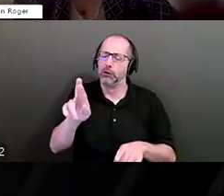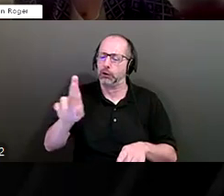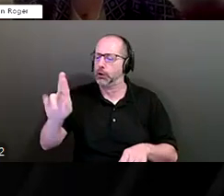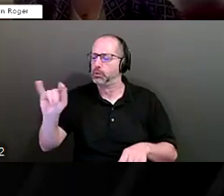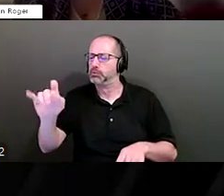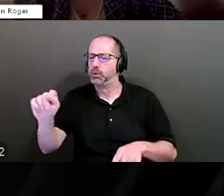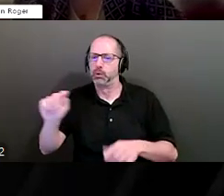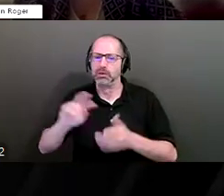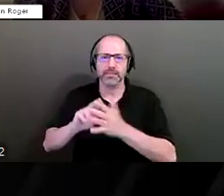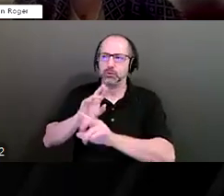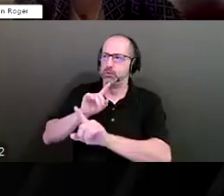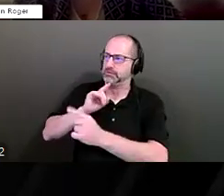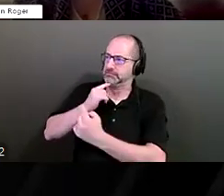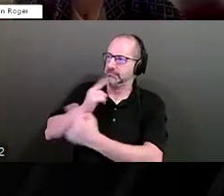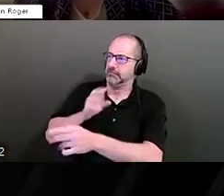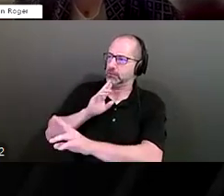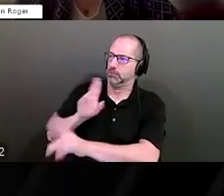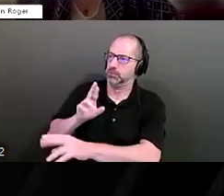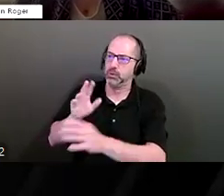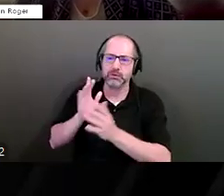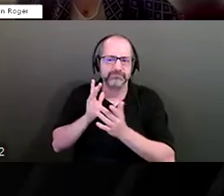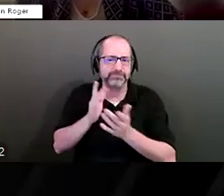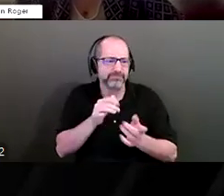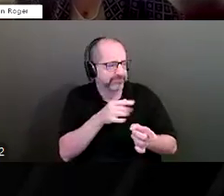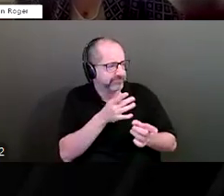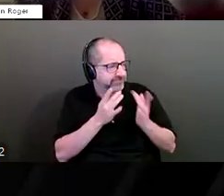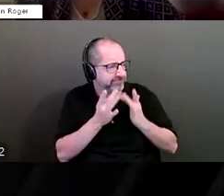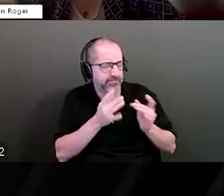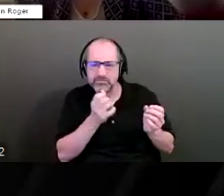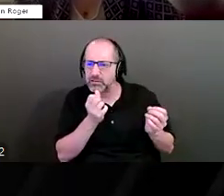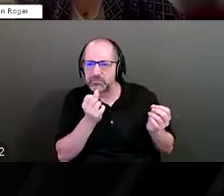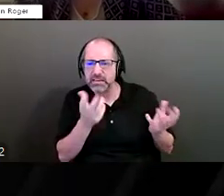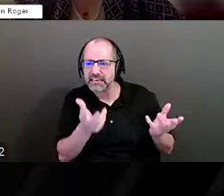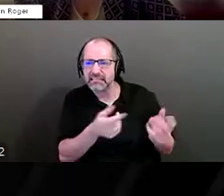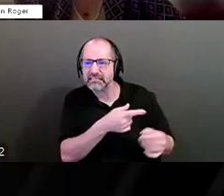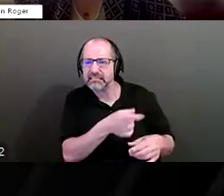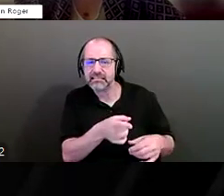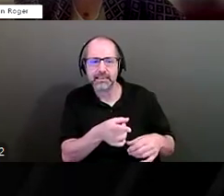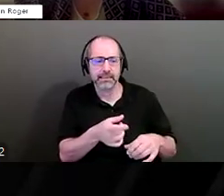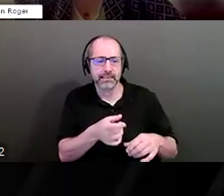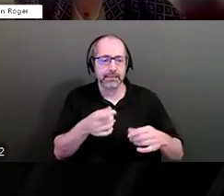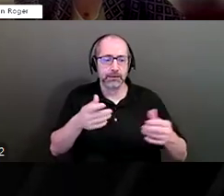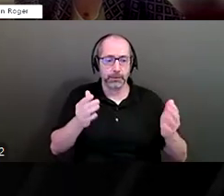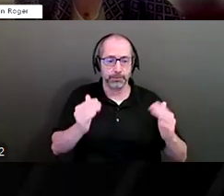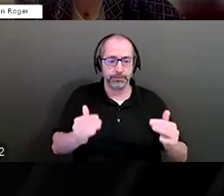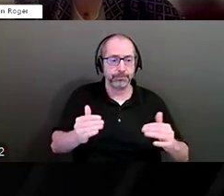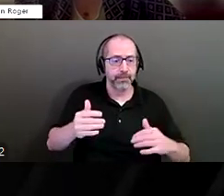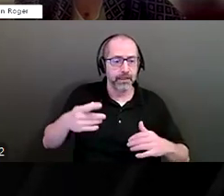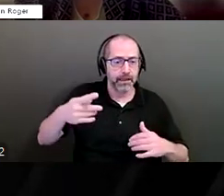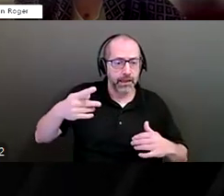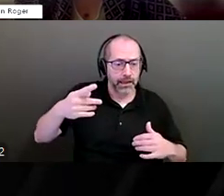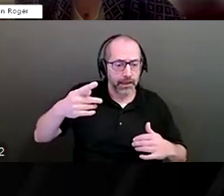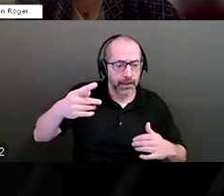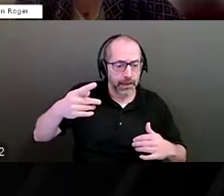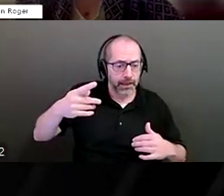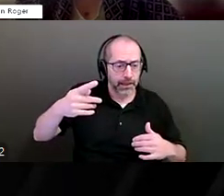bit about what happened in the study. I would like to acknowledge Prairie Action Foundation because they were the funders